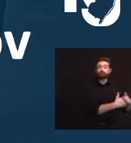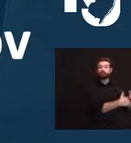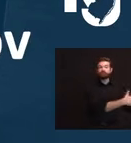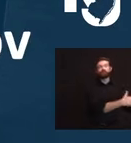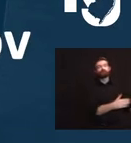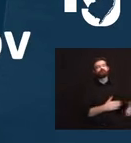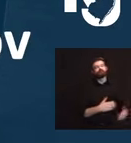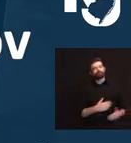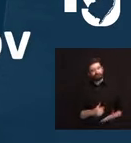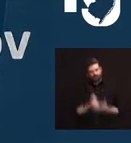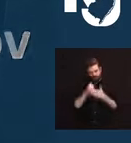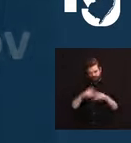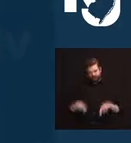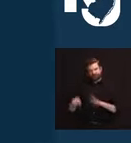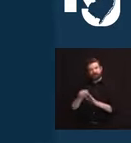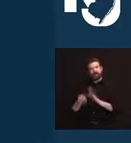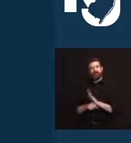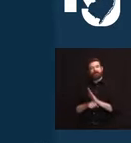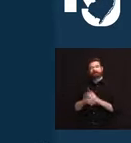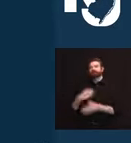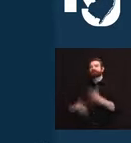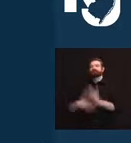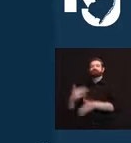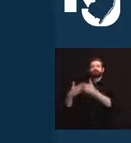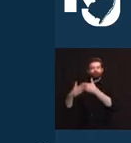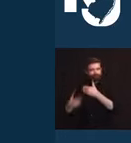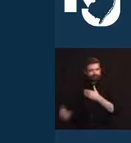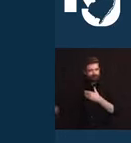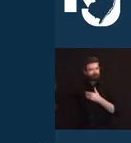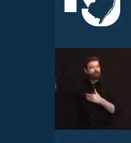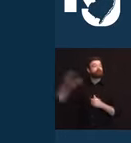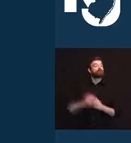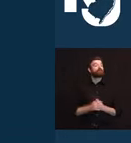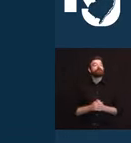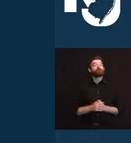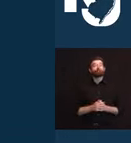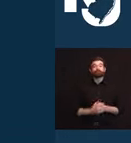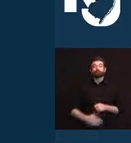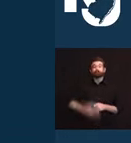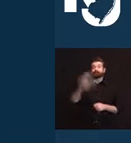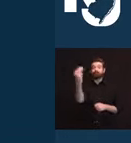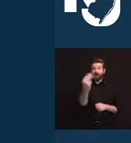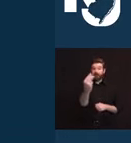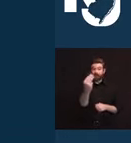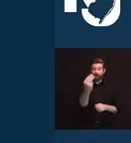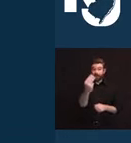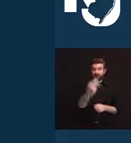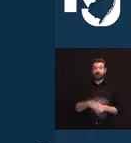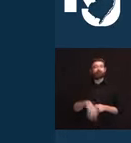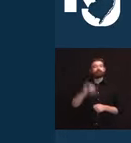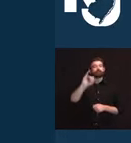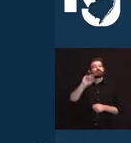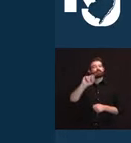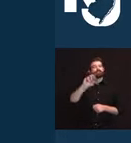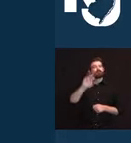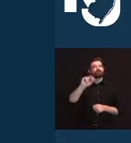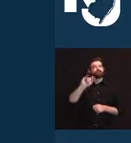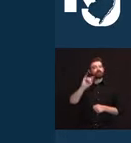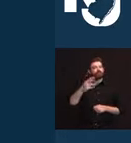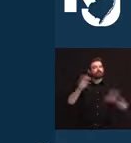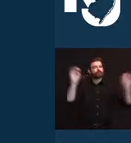Monday, Interfaith Urgent Care and St. Matthew AME Church in Orange will open our first